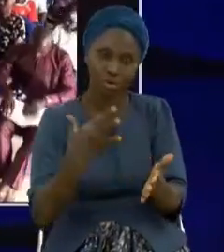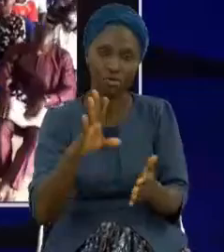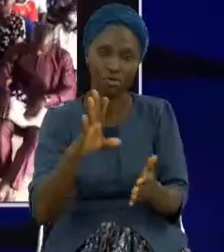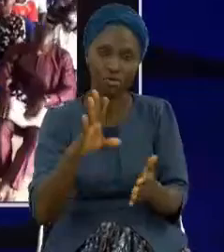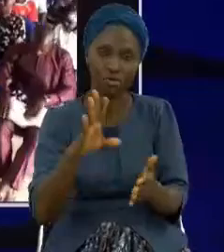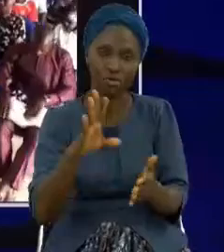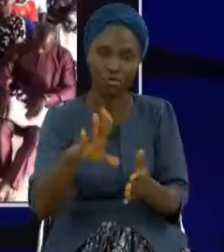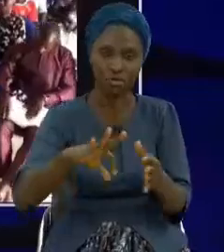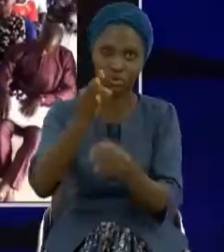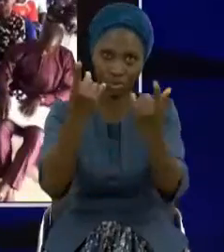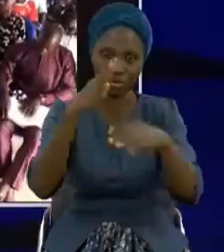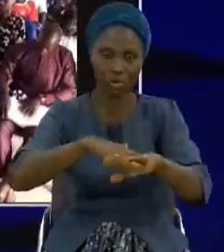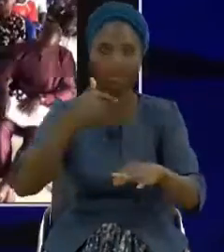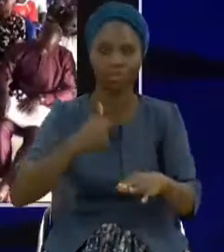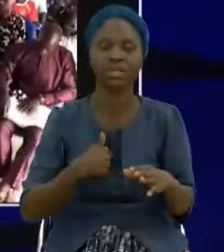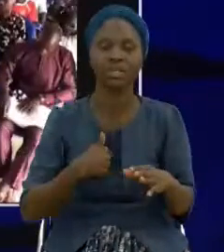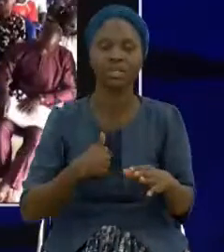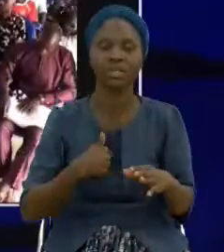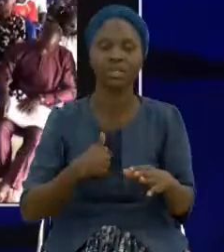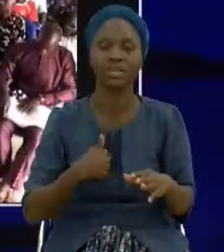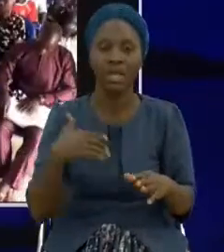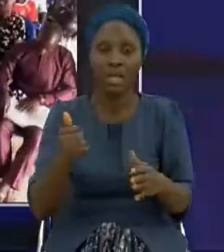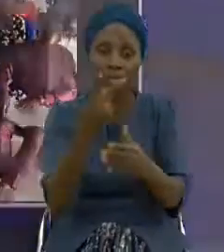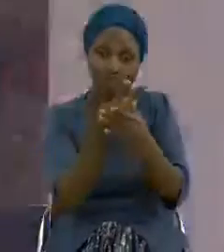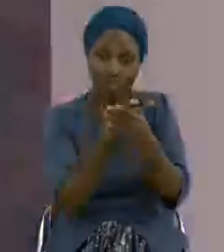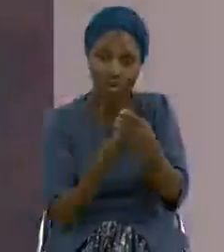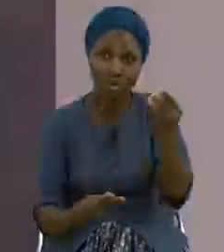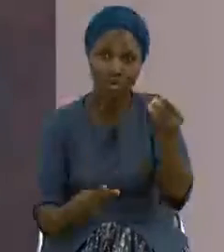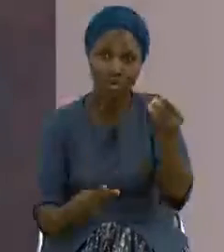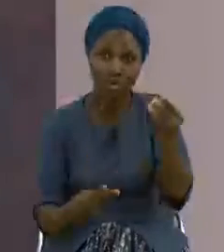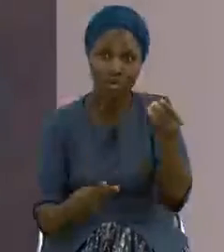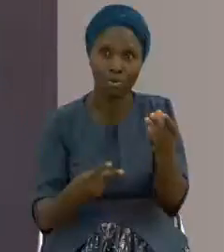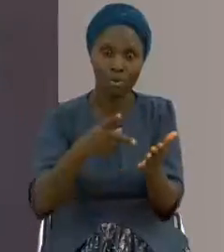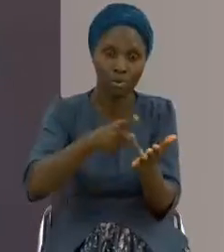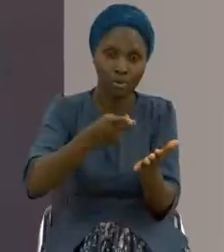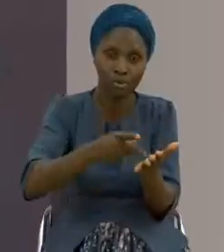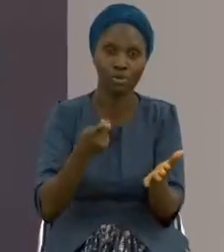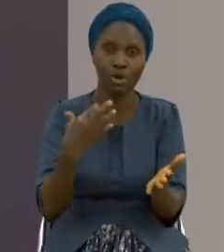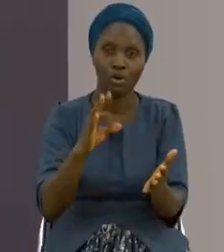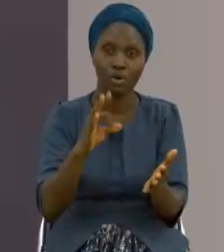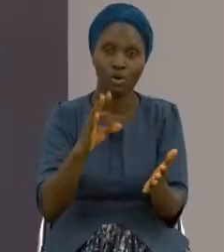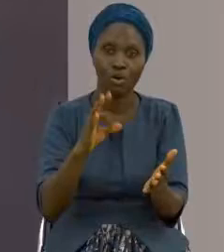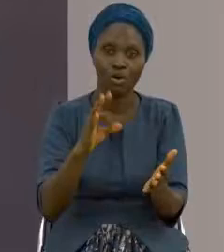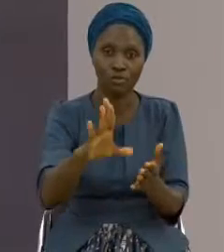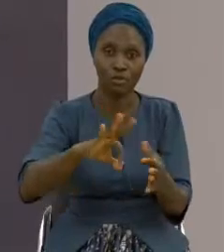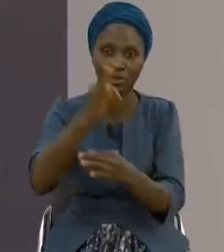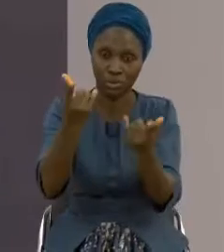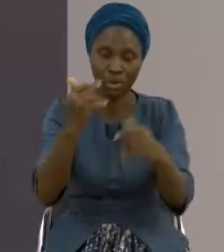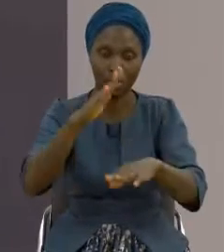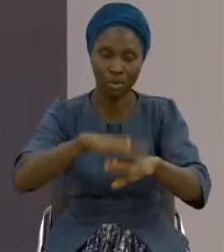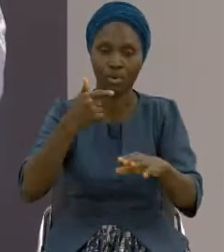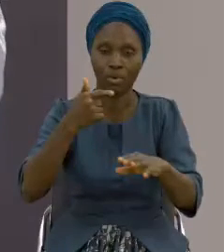portion of thy spirit be upon me. Amen. Amen.